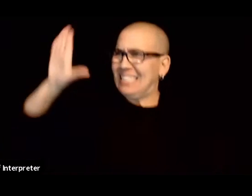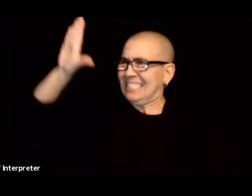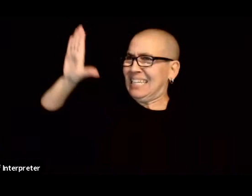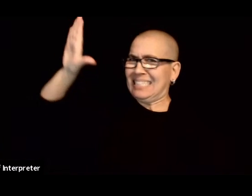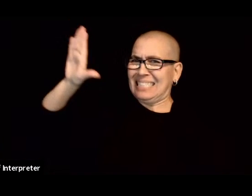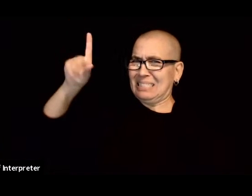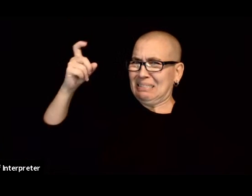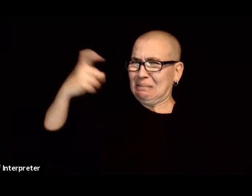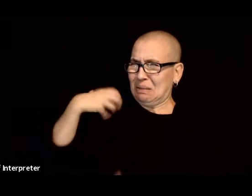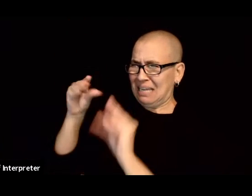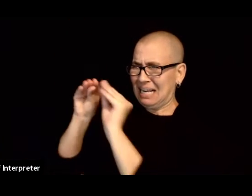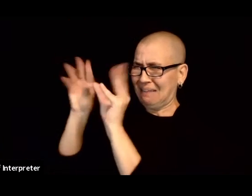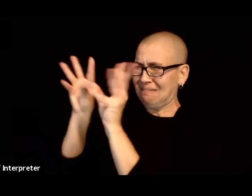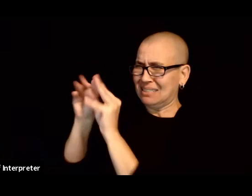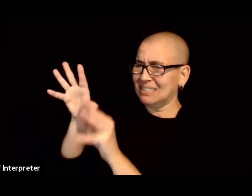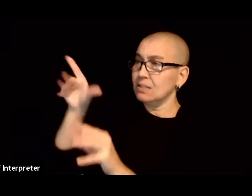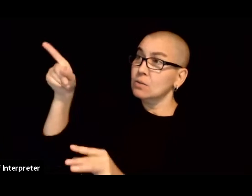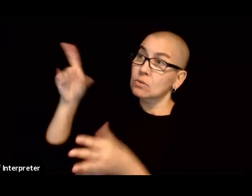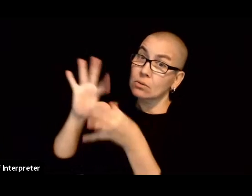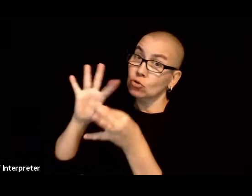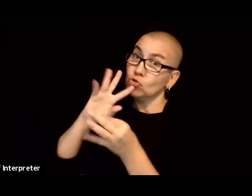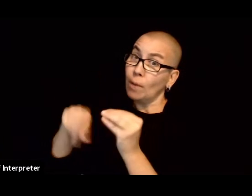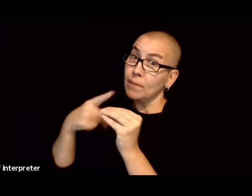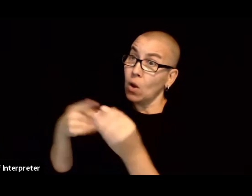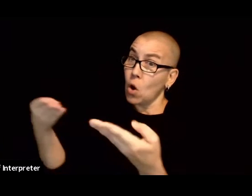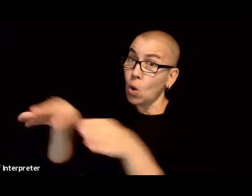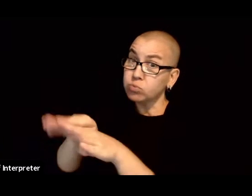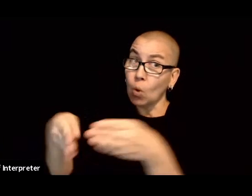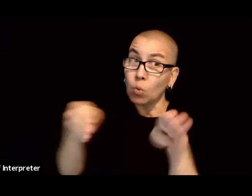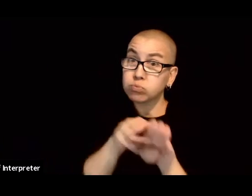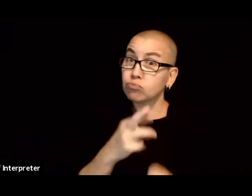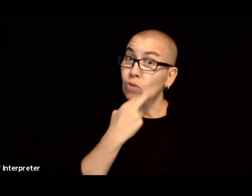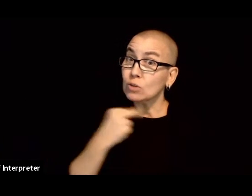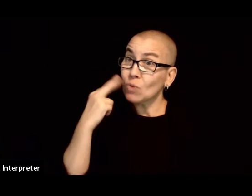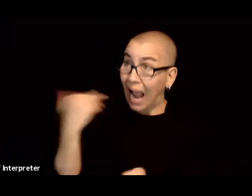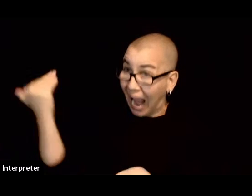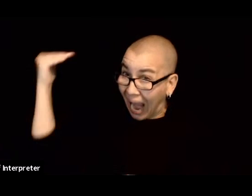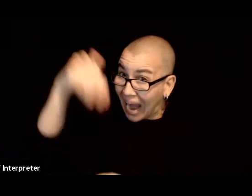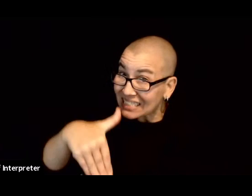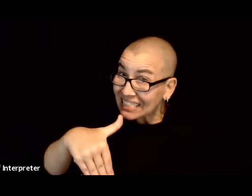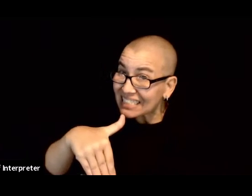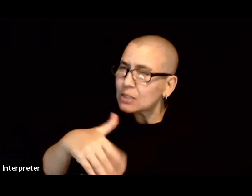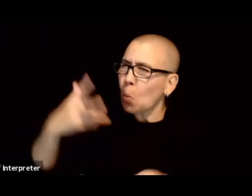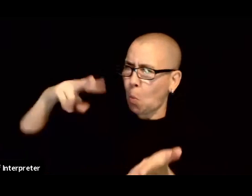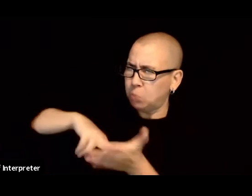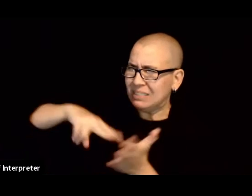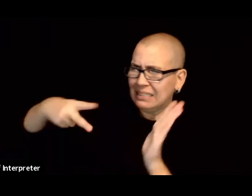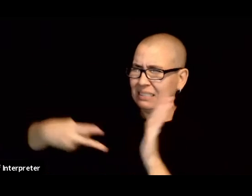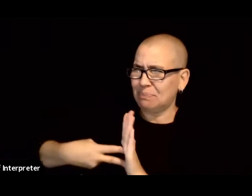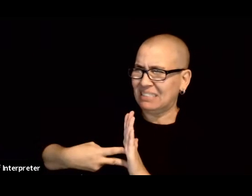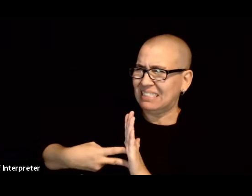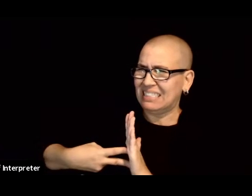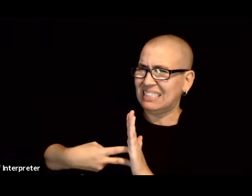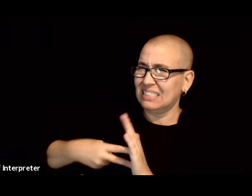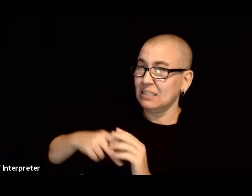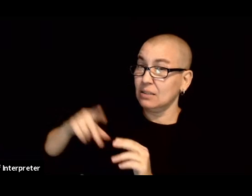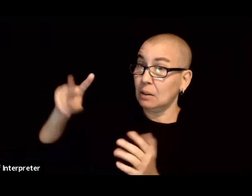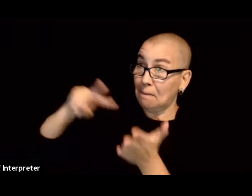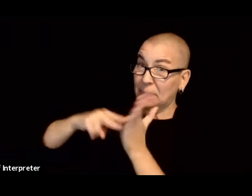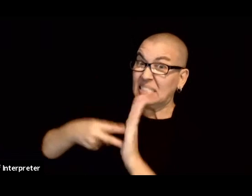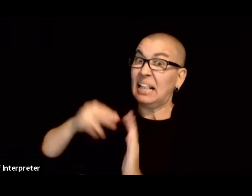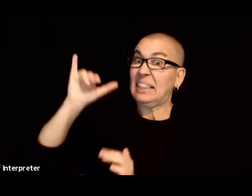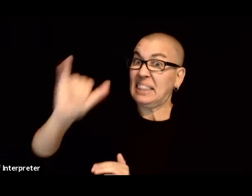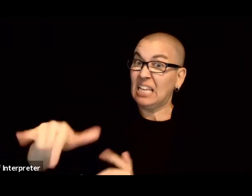economy again, close all bars and restaurants, whatever that means, would be almost a step too far, because what would really be most effective is